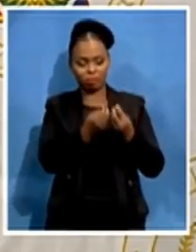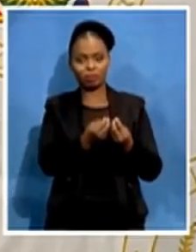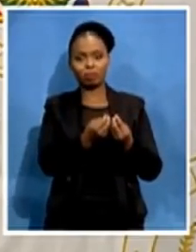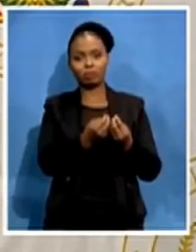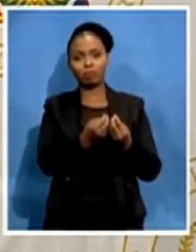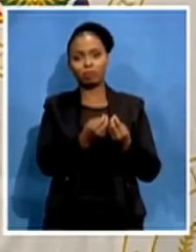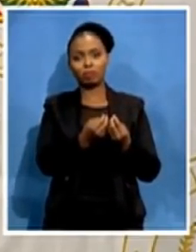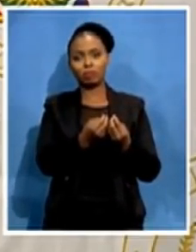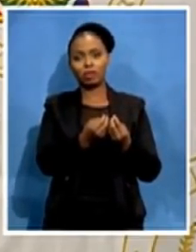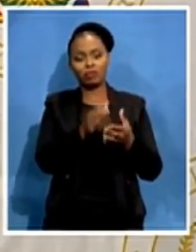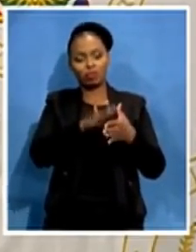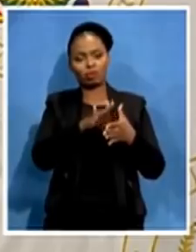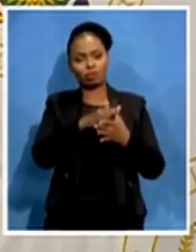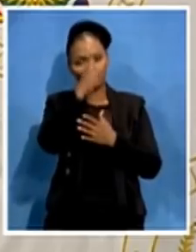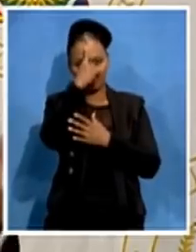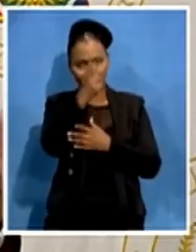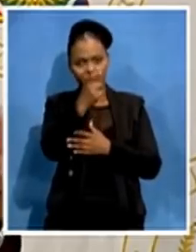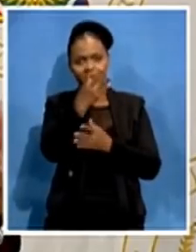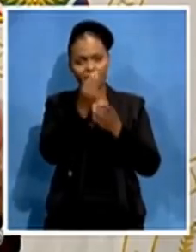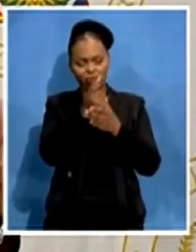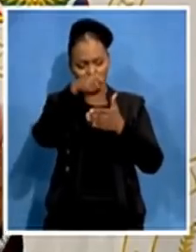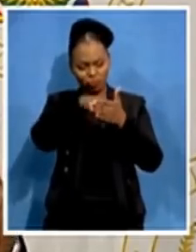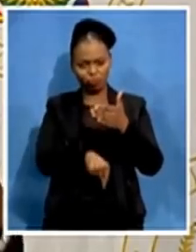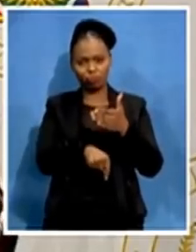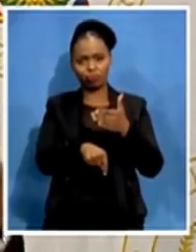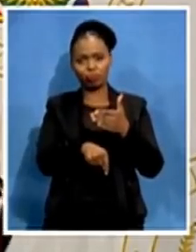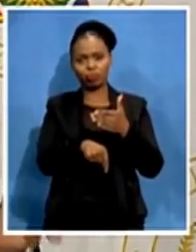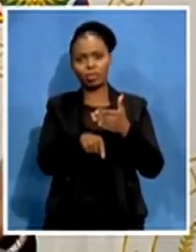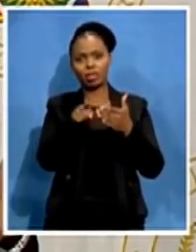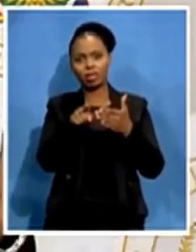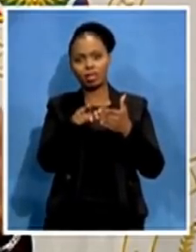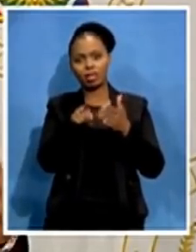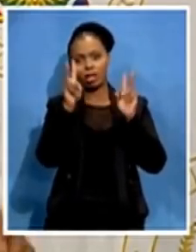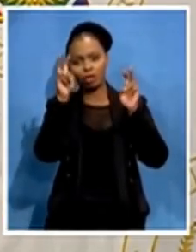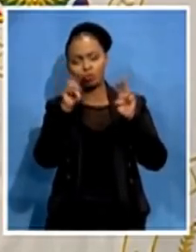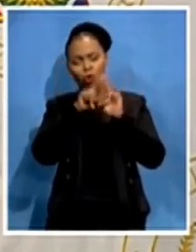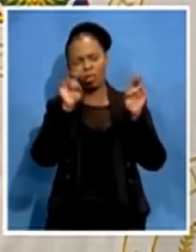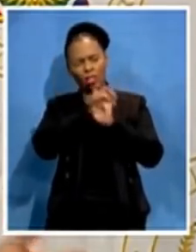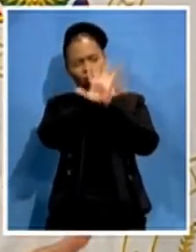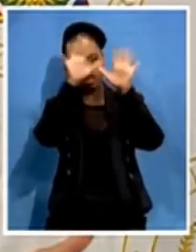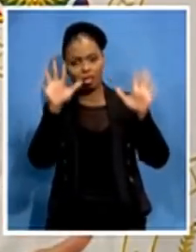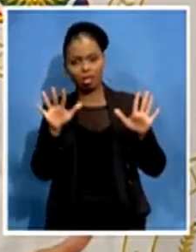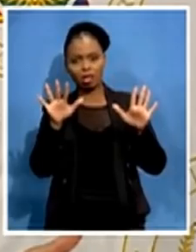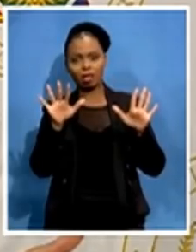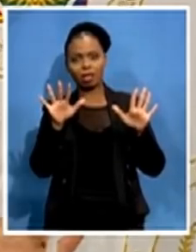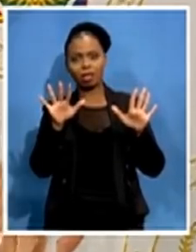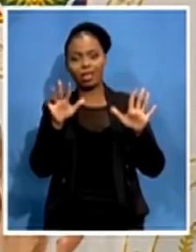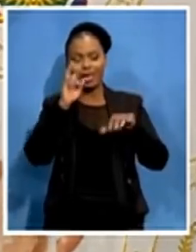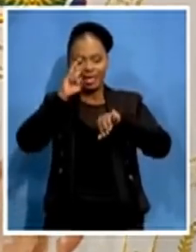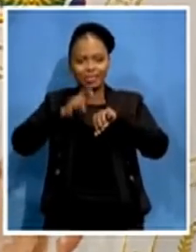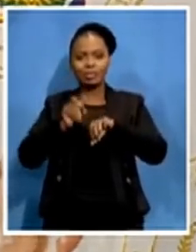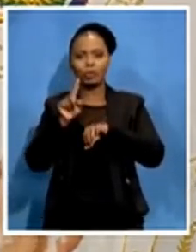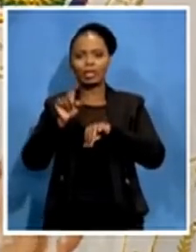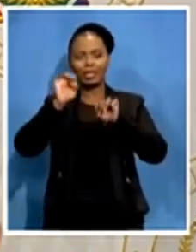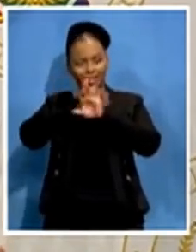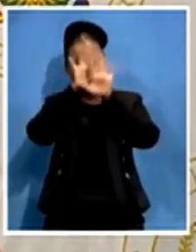that issue. There is lack of clarity. There is need to clarify. What happened?